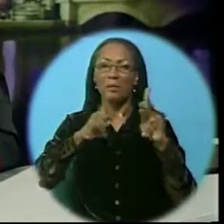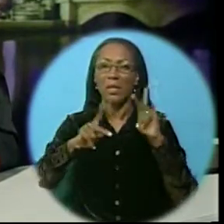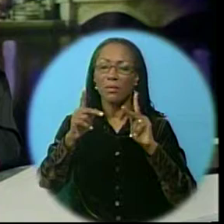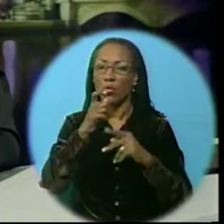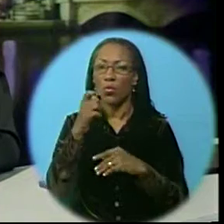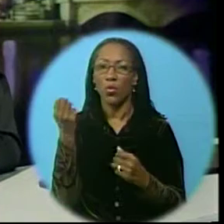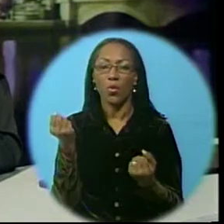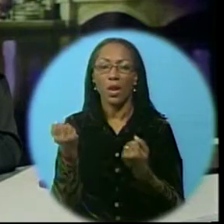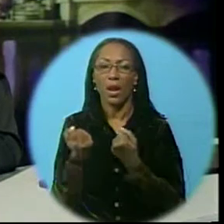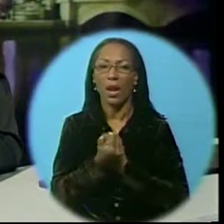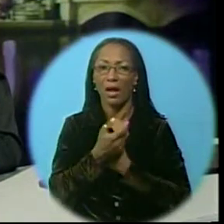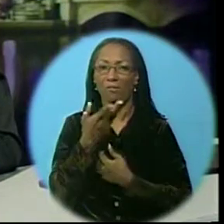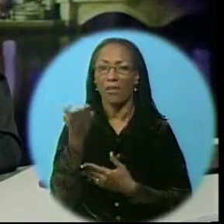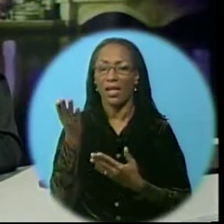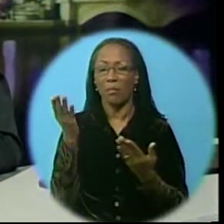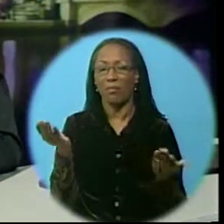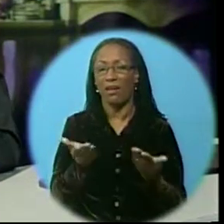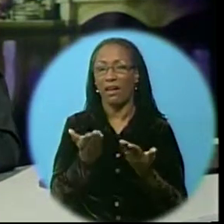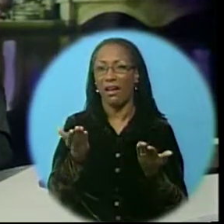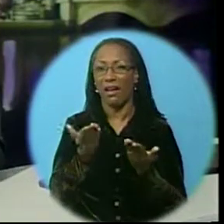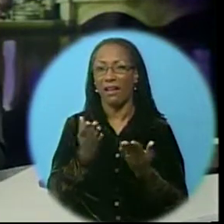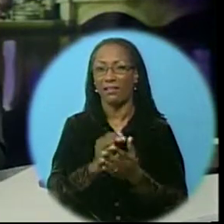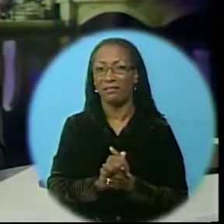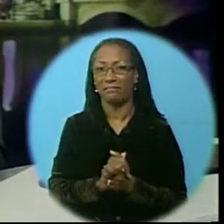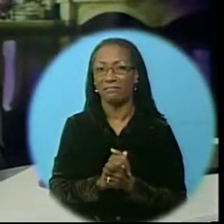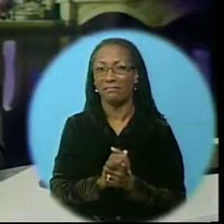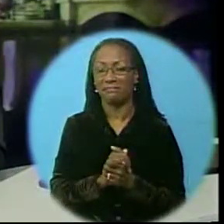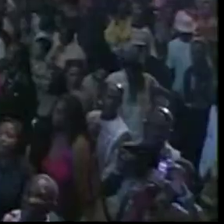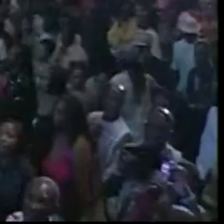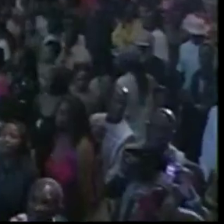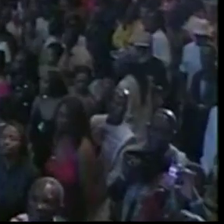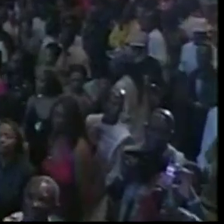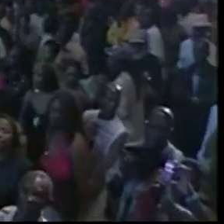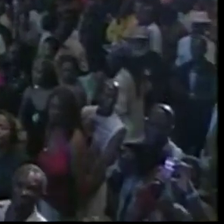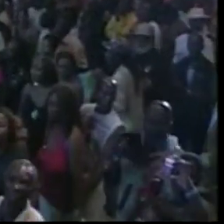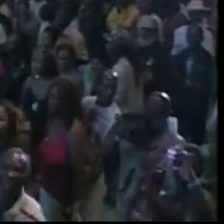on the island, and Shane Seeley has the story.